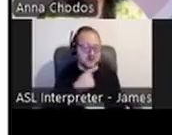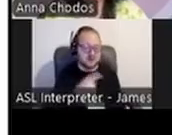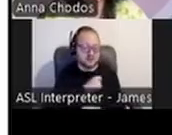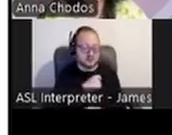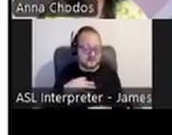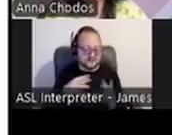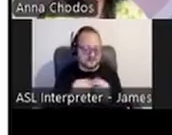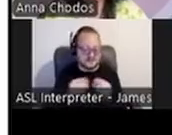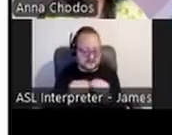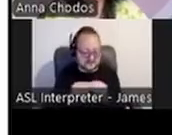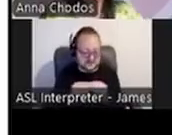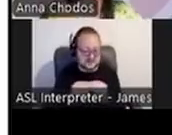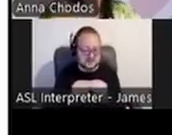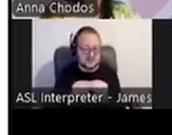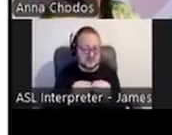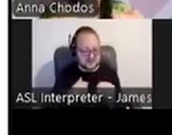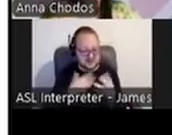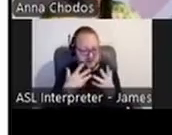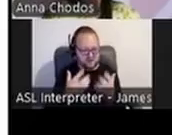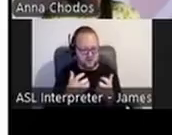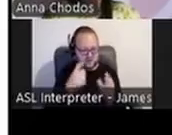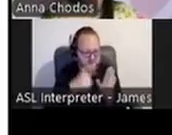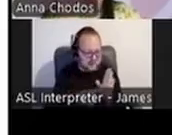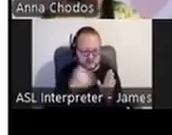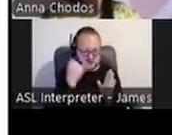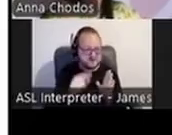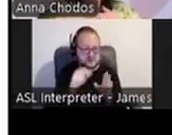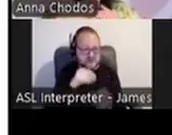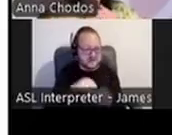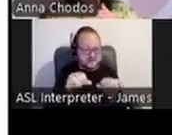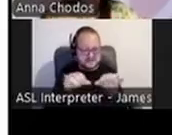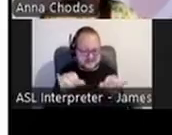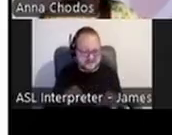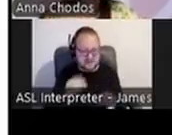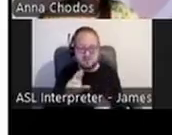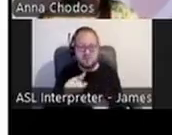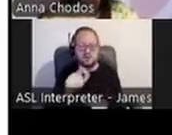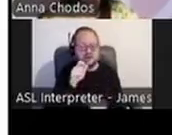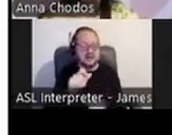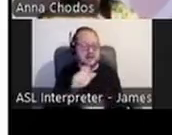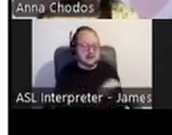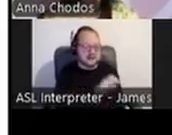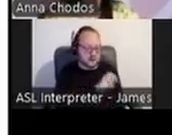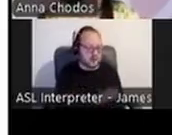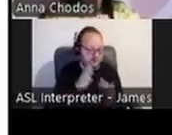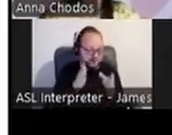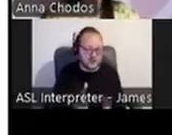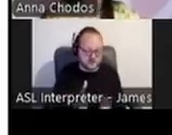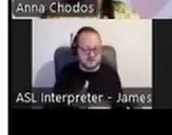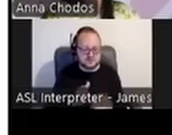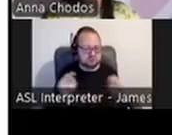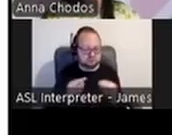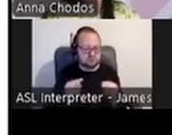you are not from within the system or you're not a clinical person, it can be very hard to get traction.